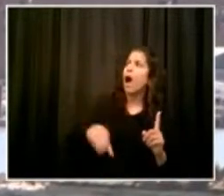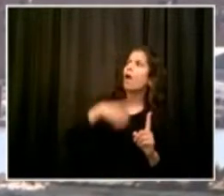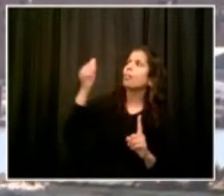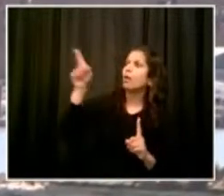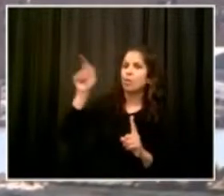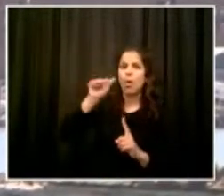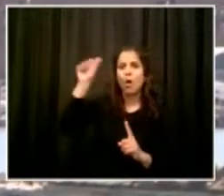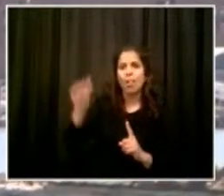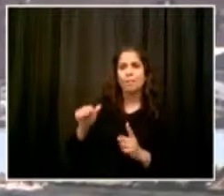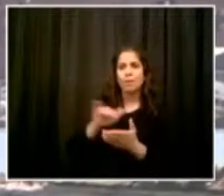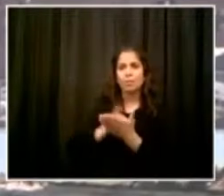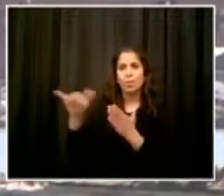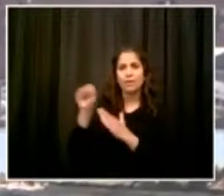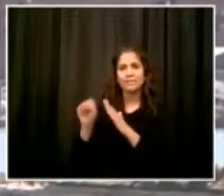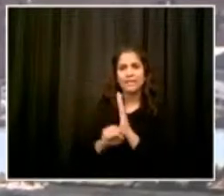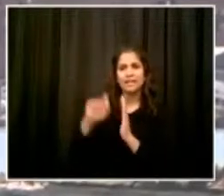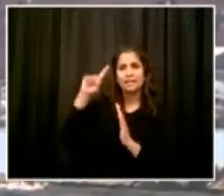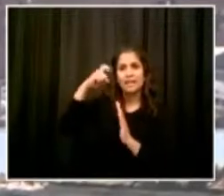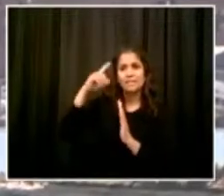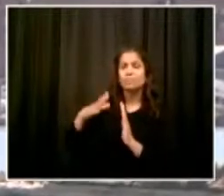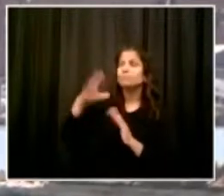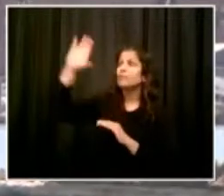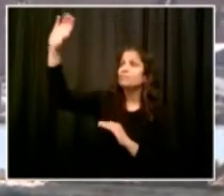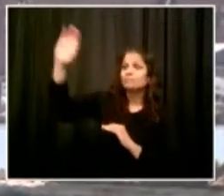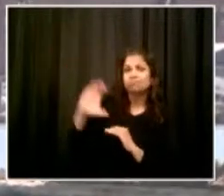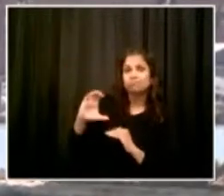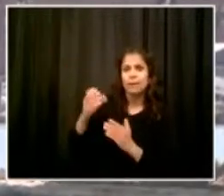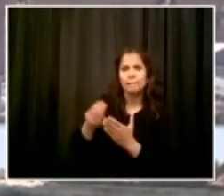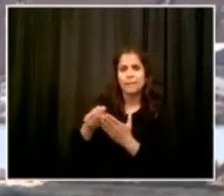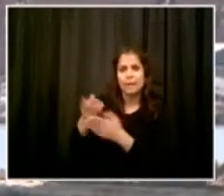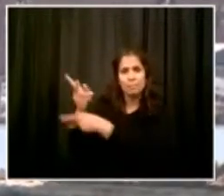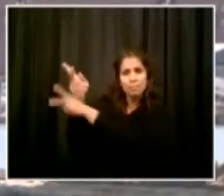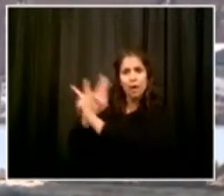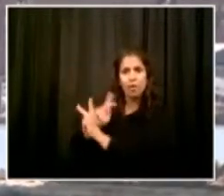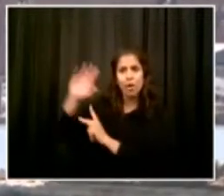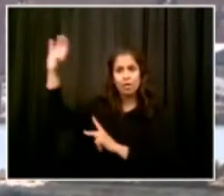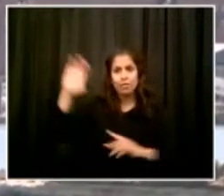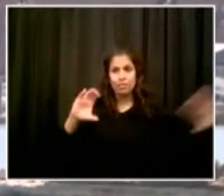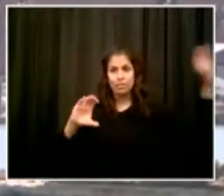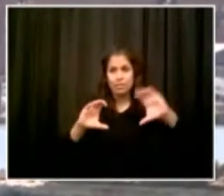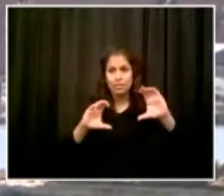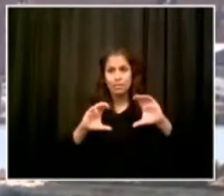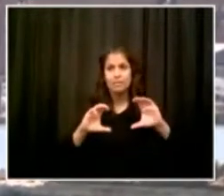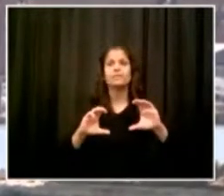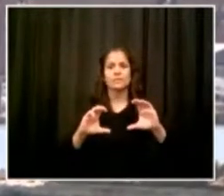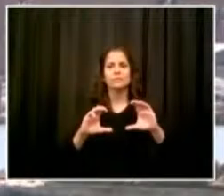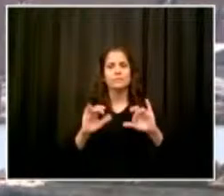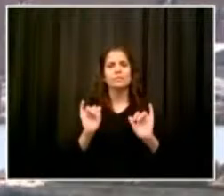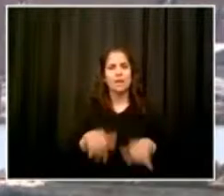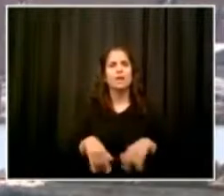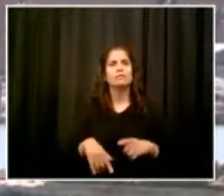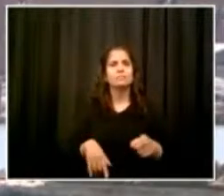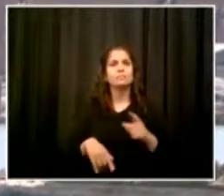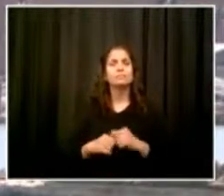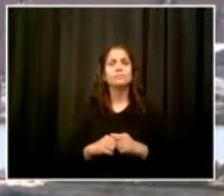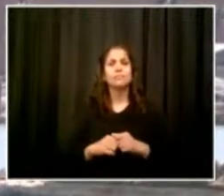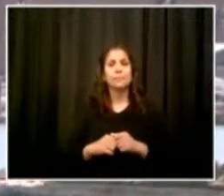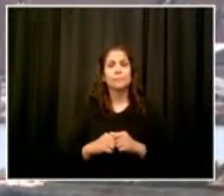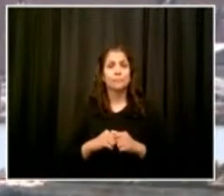council, as well as the protesters, have called for a $1 billion cut. Again, Marcia, no, it is not.